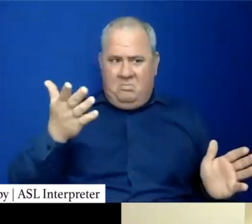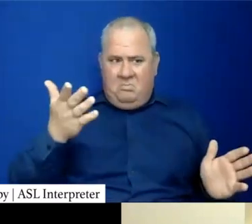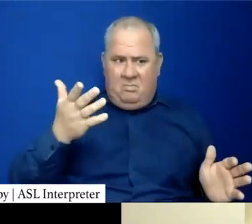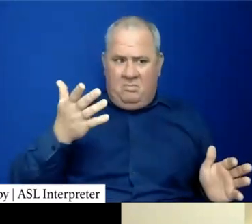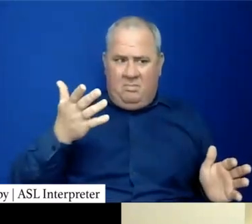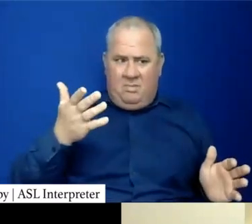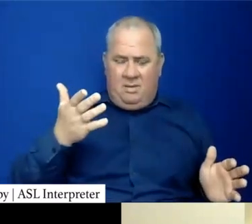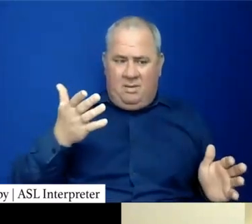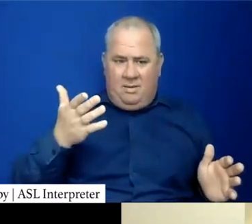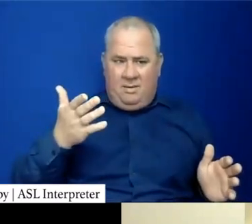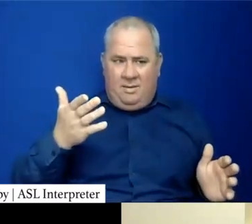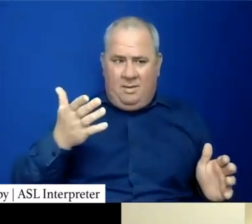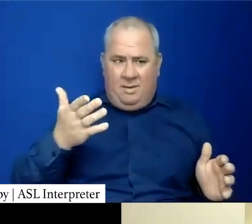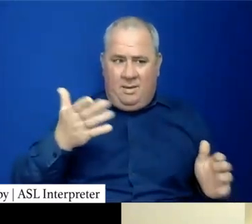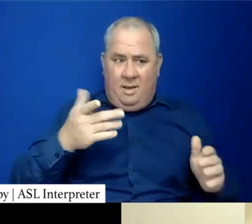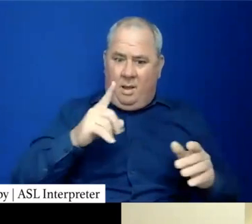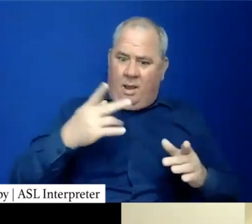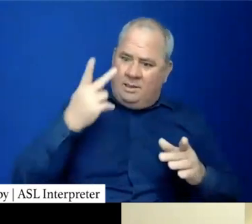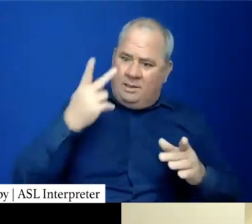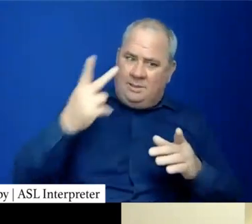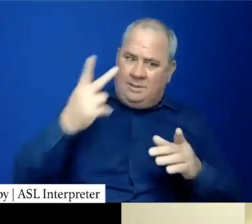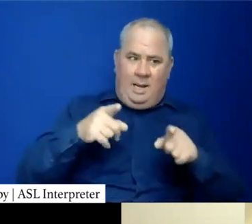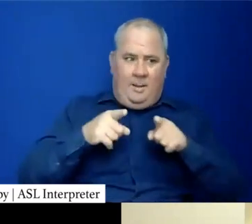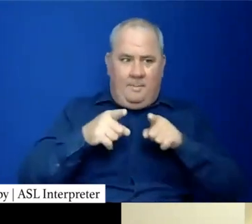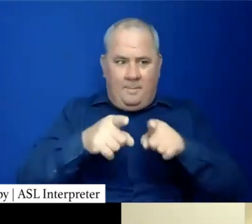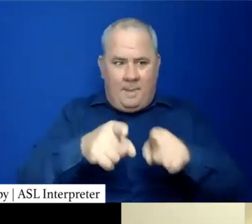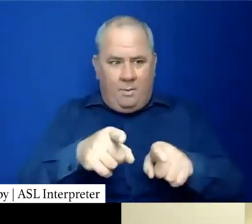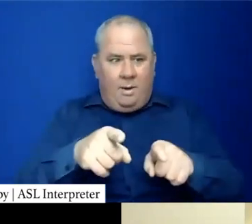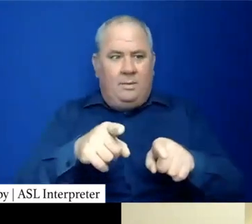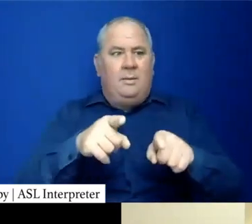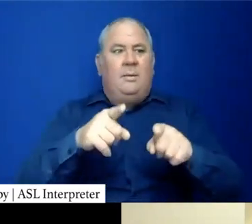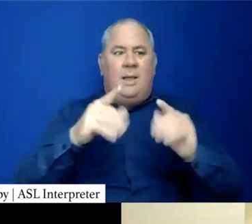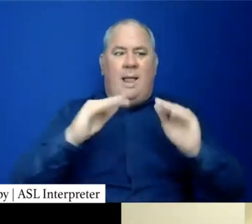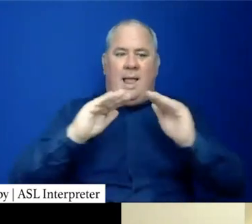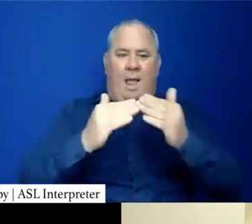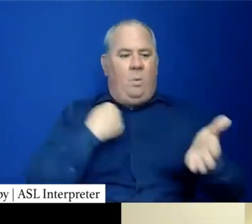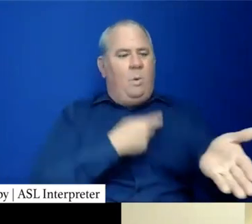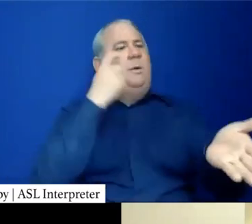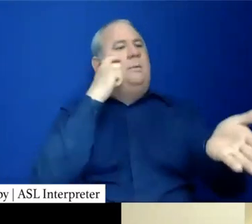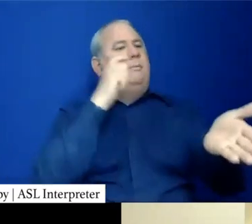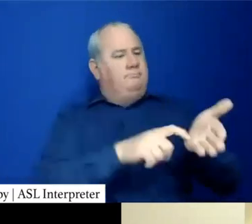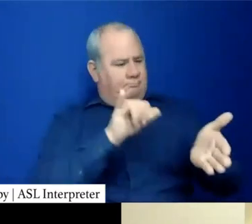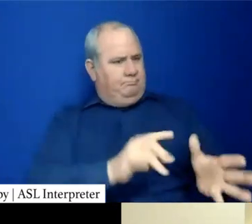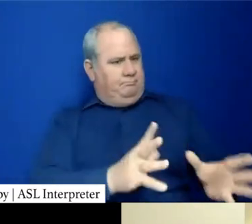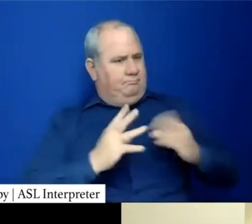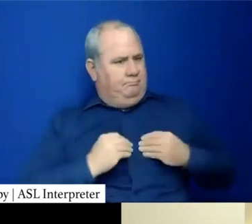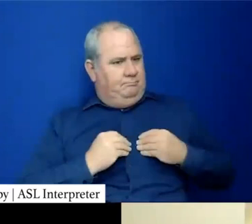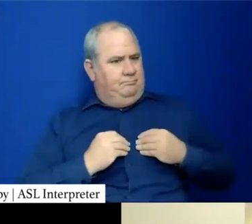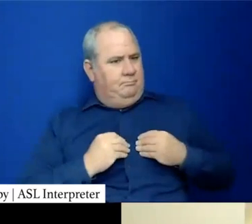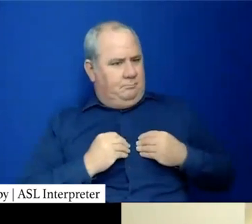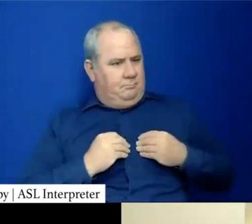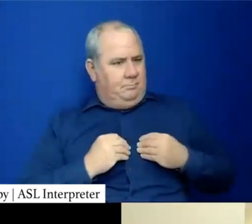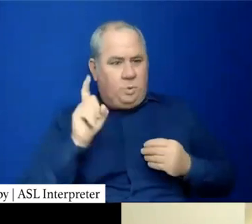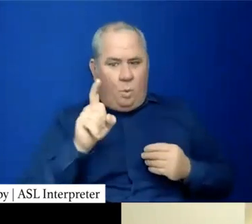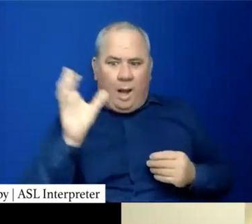they're parallel forms of legitimacy. And if you have both of those forms of legitimacy, yeah, people ought to be listening to you in the